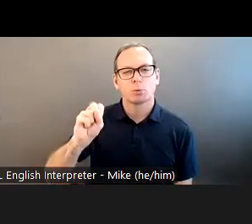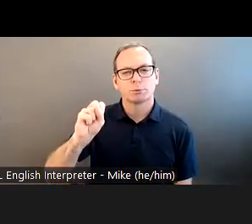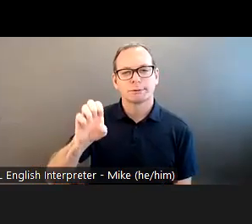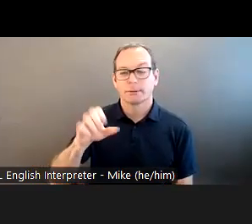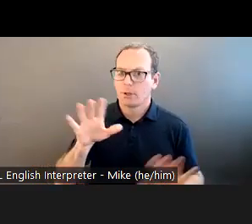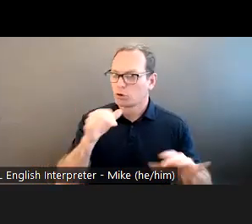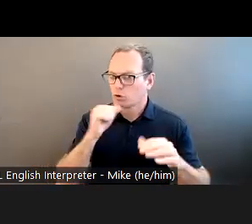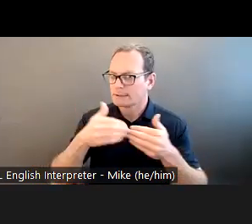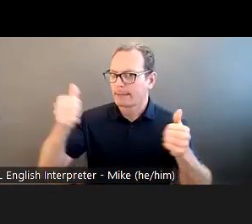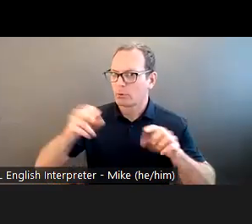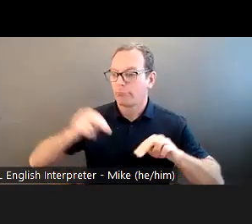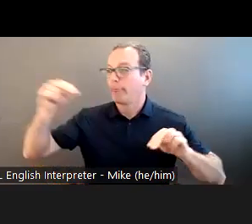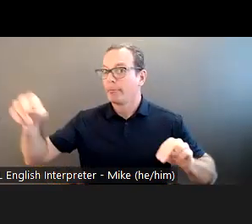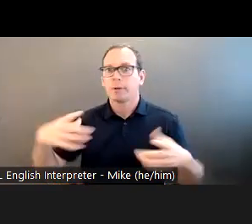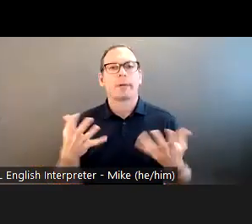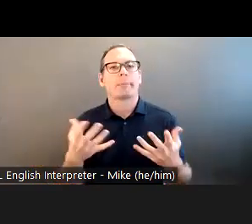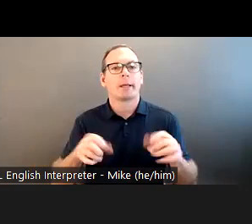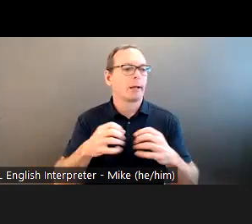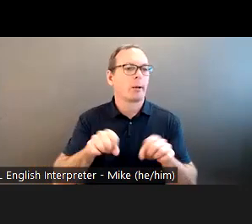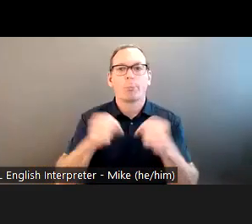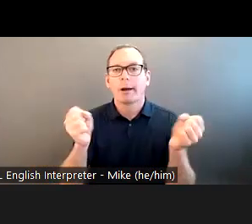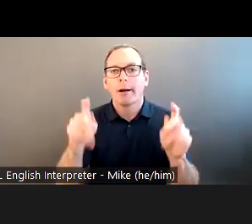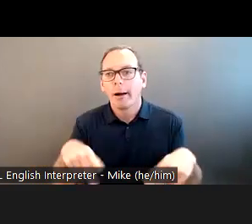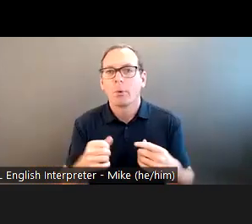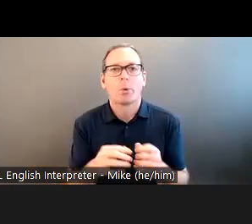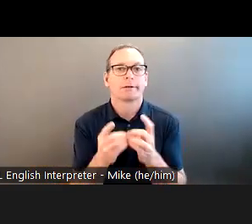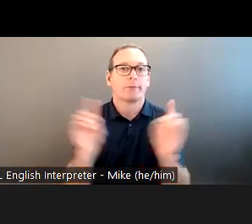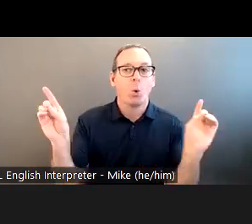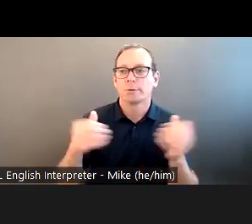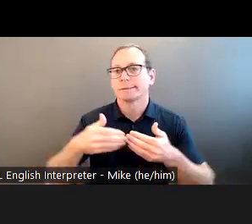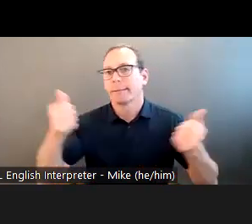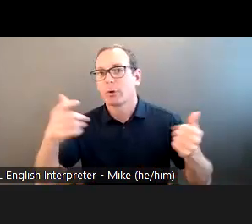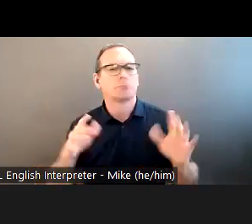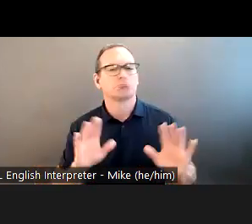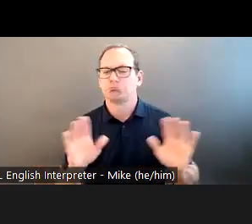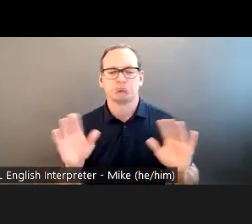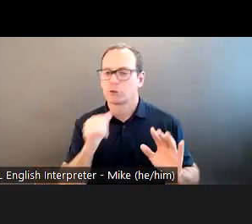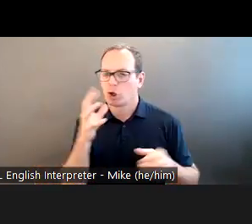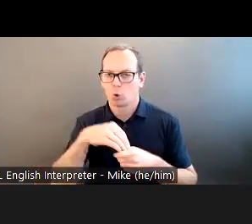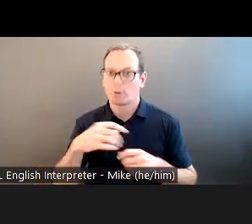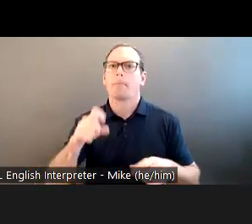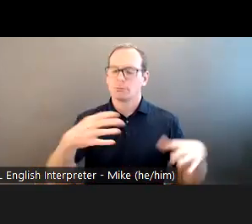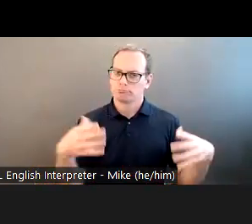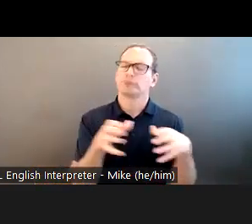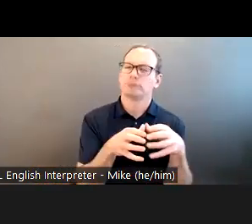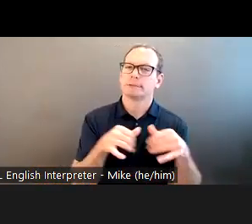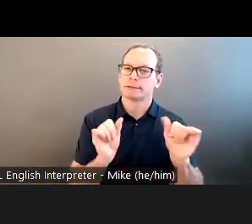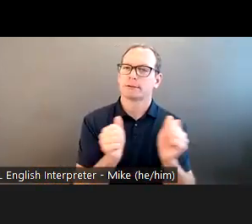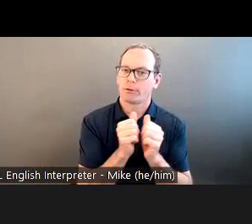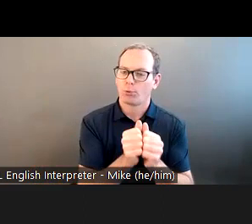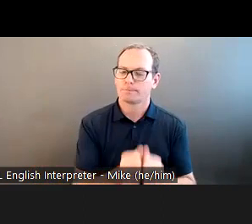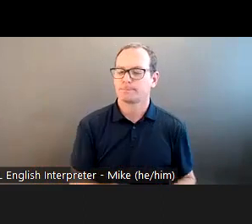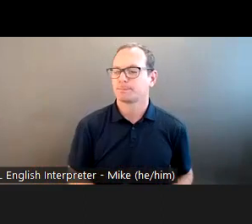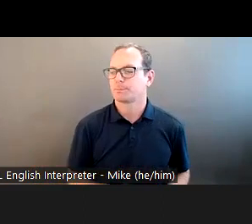apart from because of a breakdown in the relationship or divorced. Next, you're going to have your children and your parents. So if you're